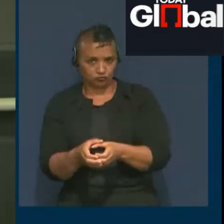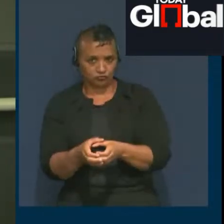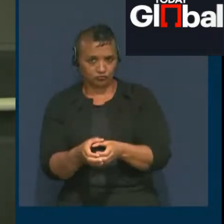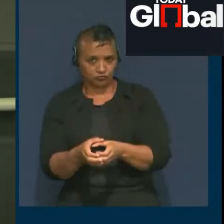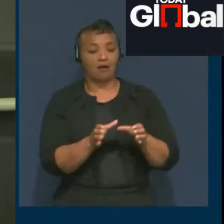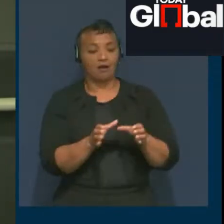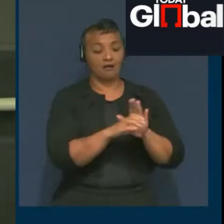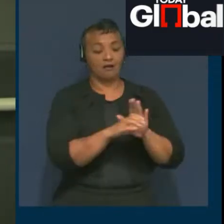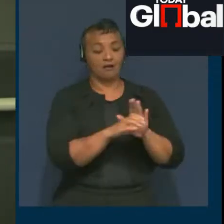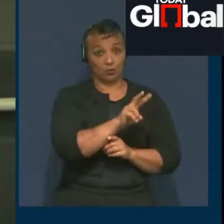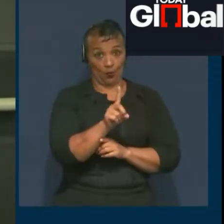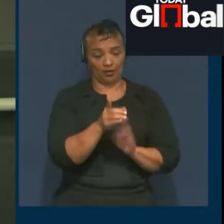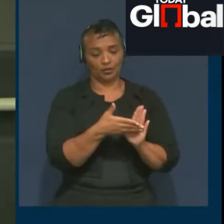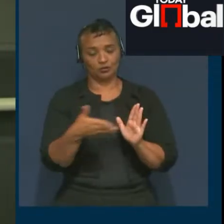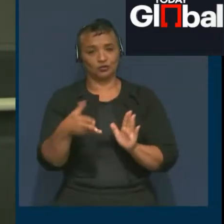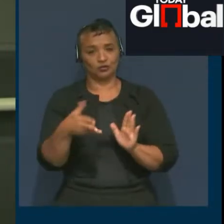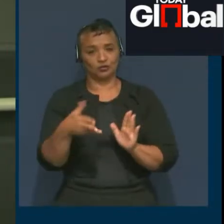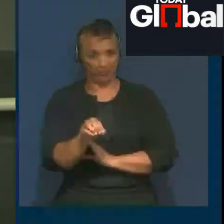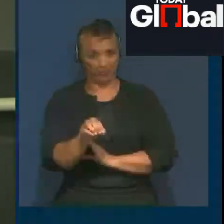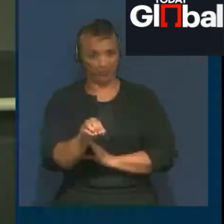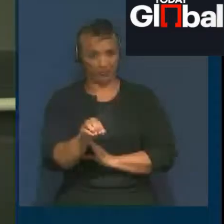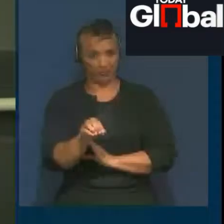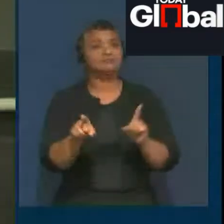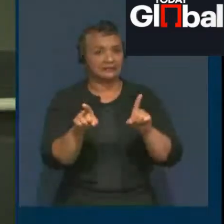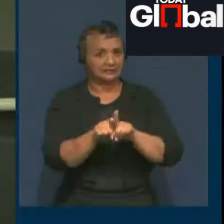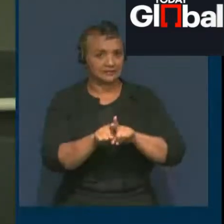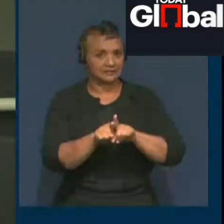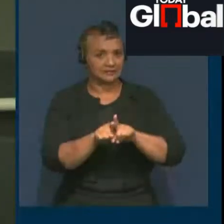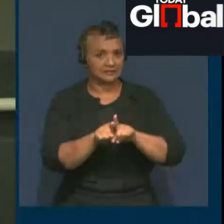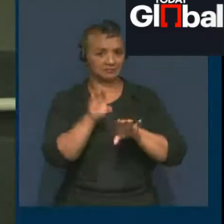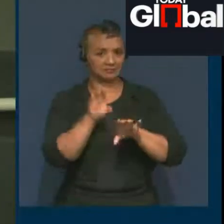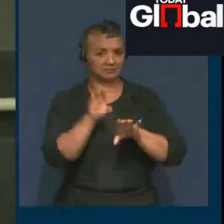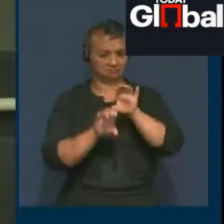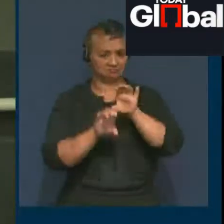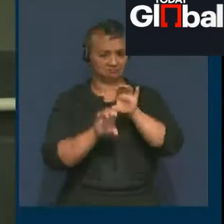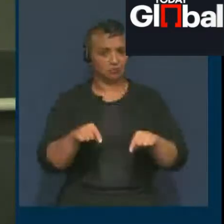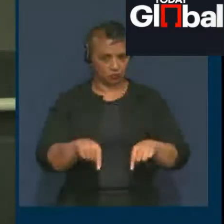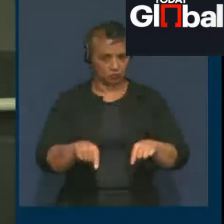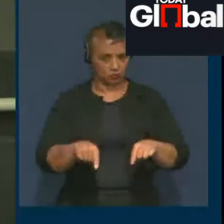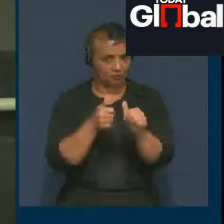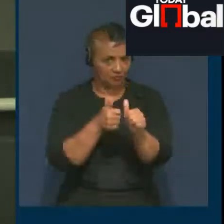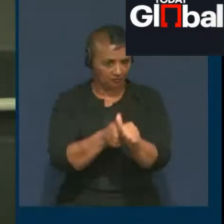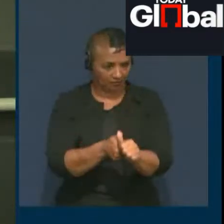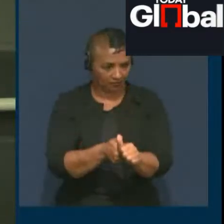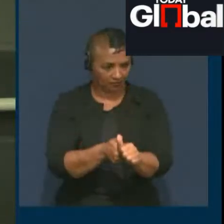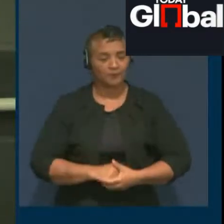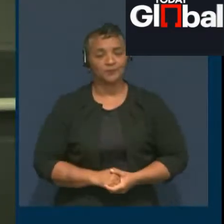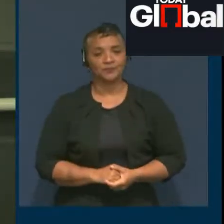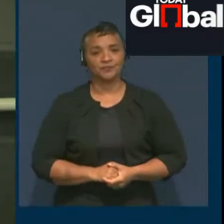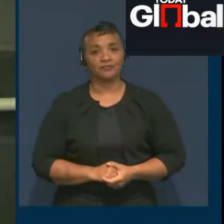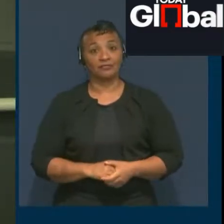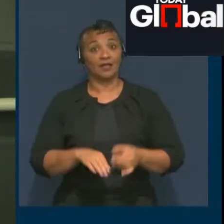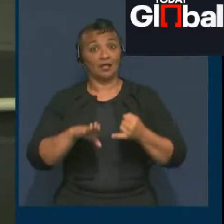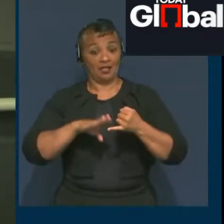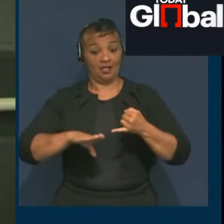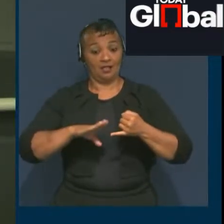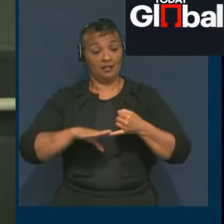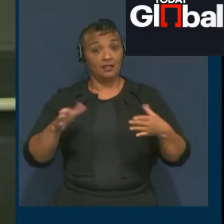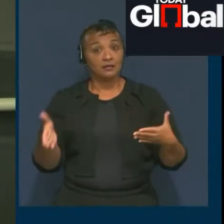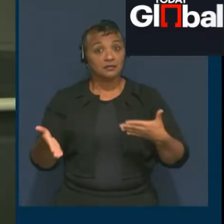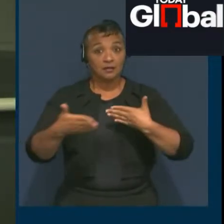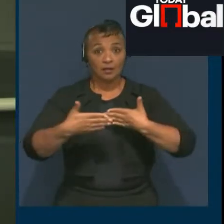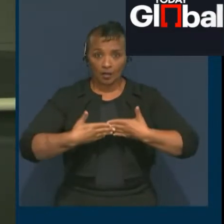21 to 30, following the same structure we had today. Finally, we will close the consideration the initial